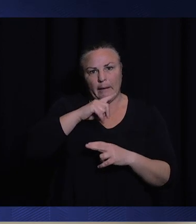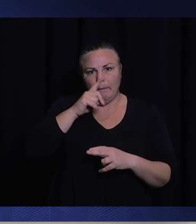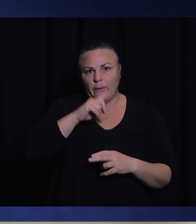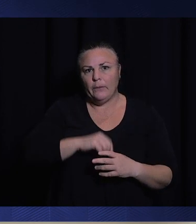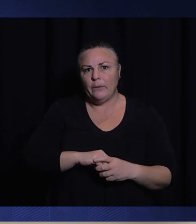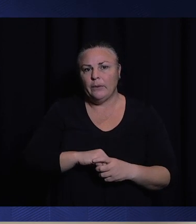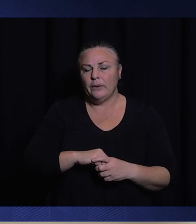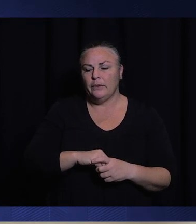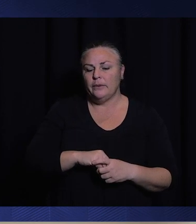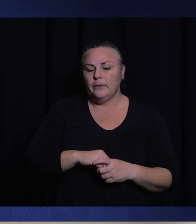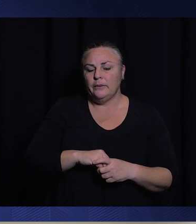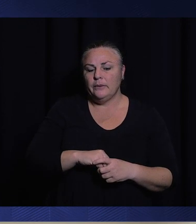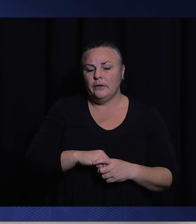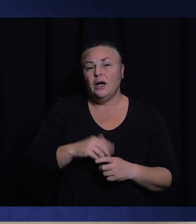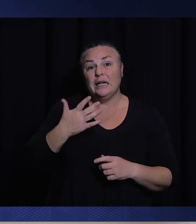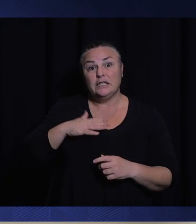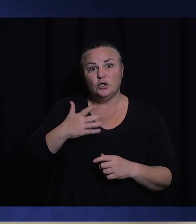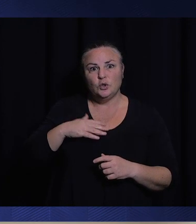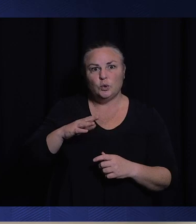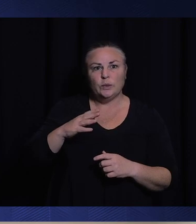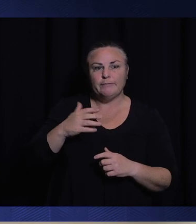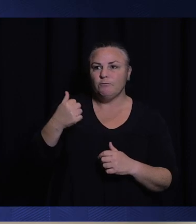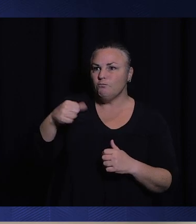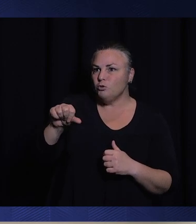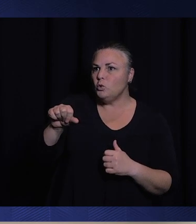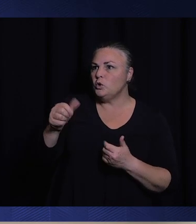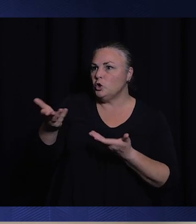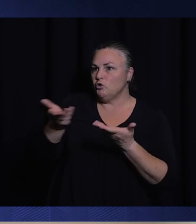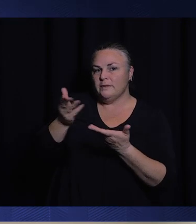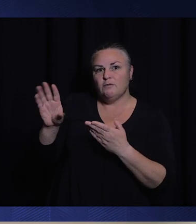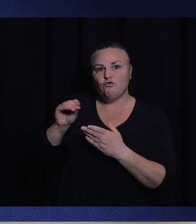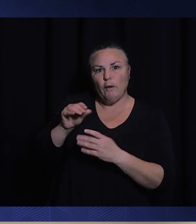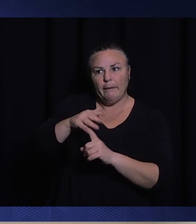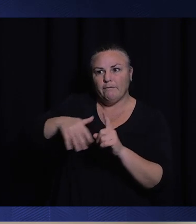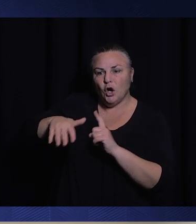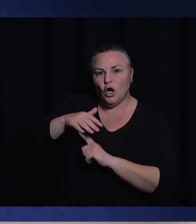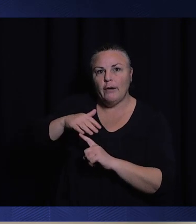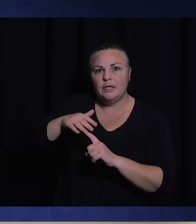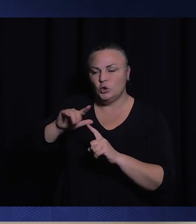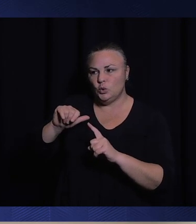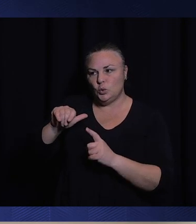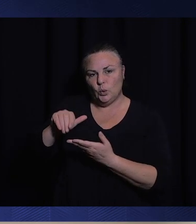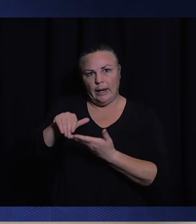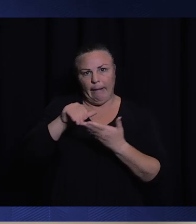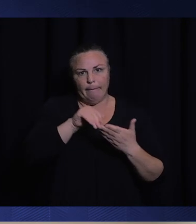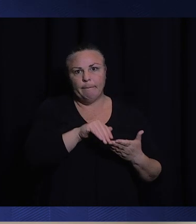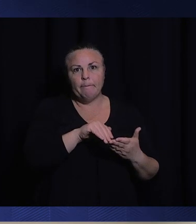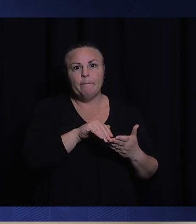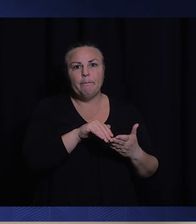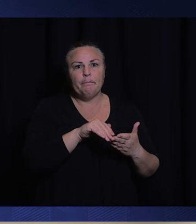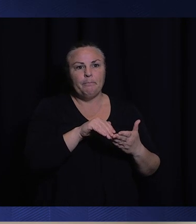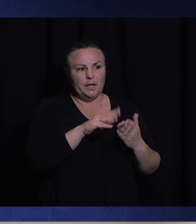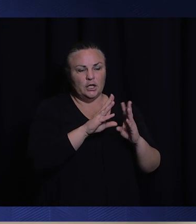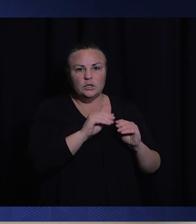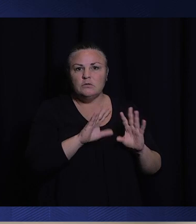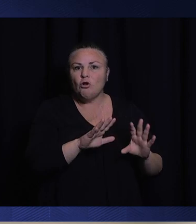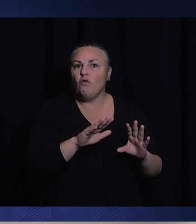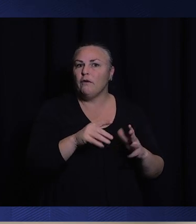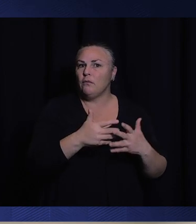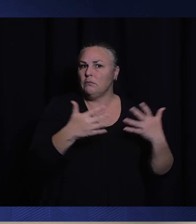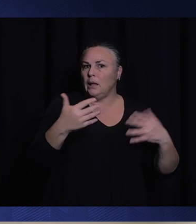The ecosystem services provided by such systems include pollution control or drainage and safe passage